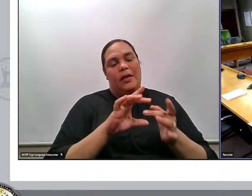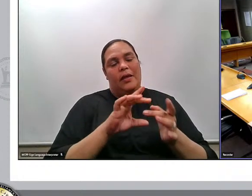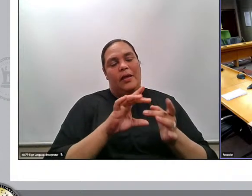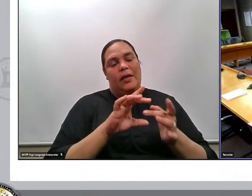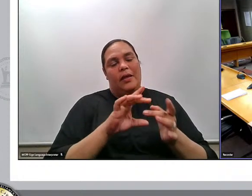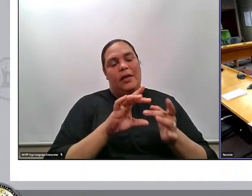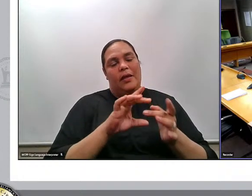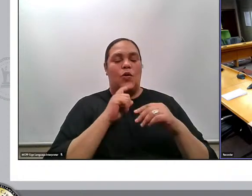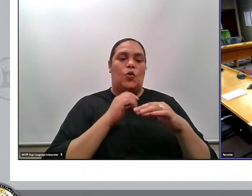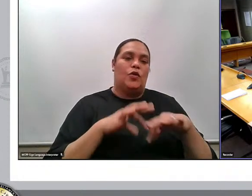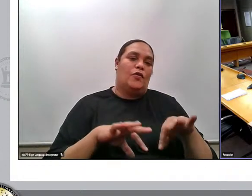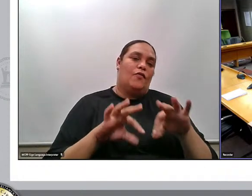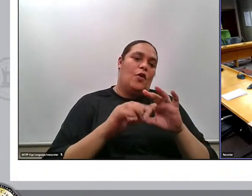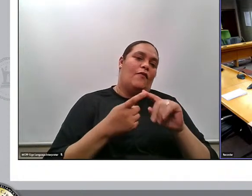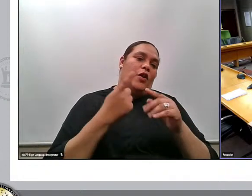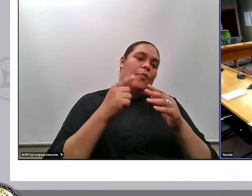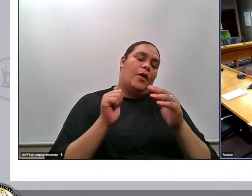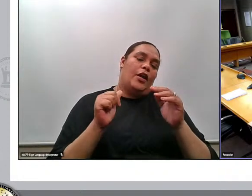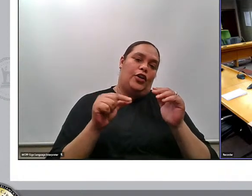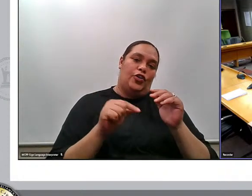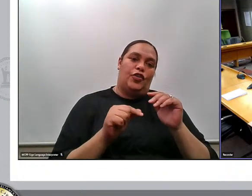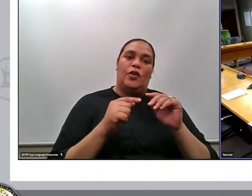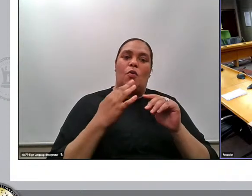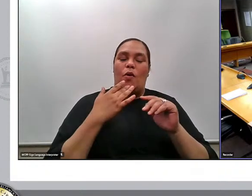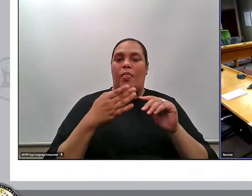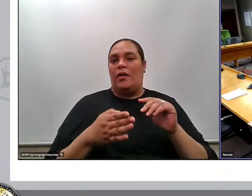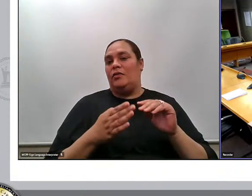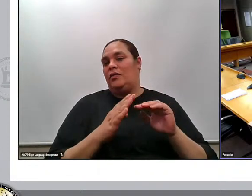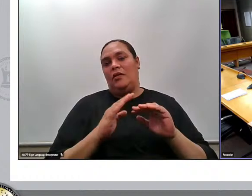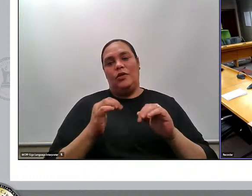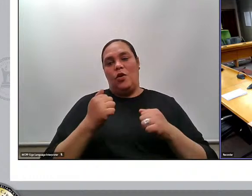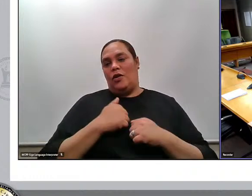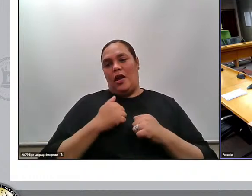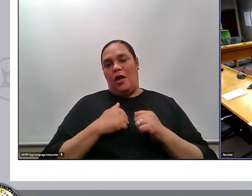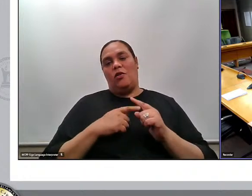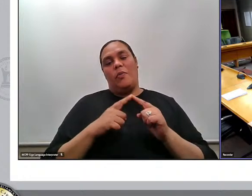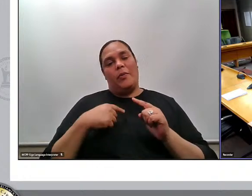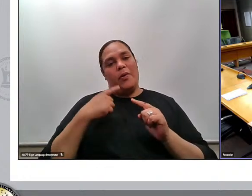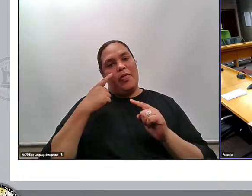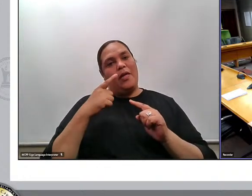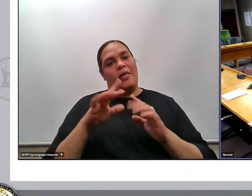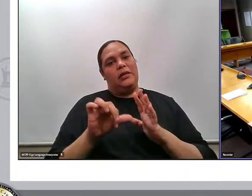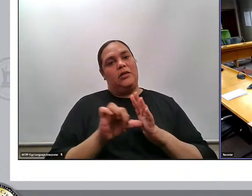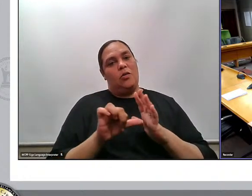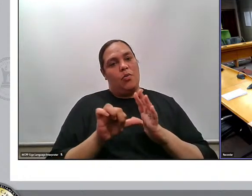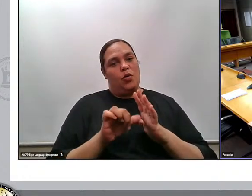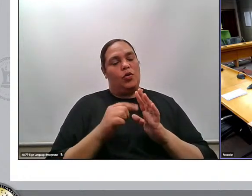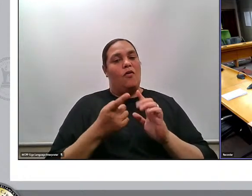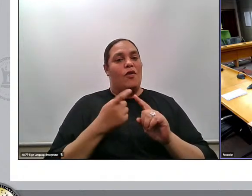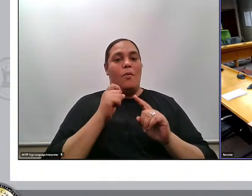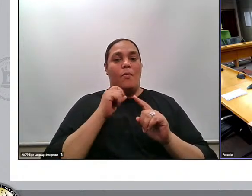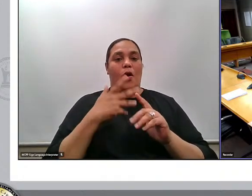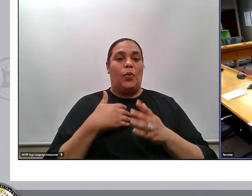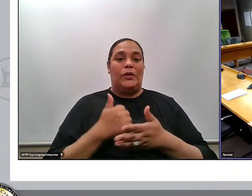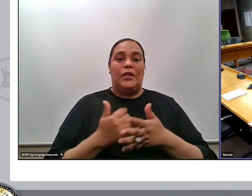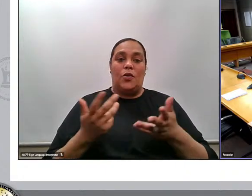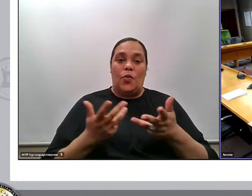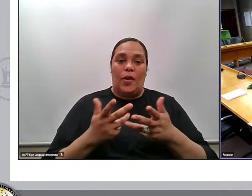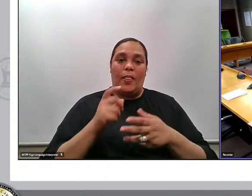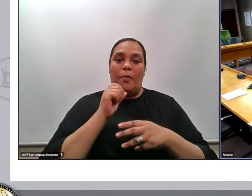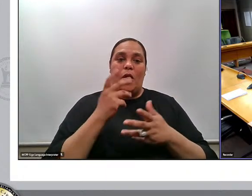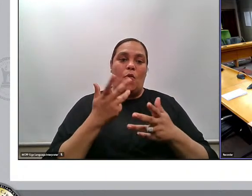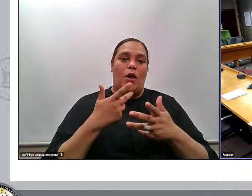useful from the Auditor General, whilst it is not ours. But I think it becomes important from where we're sitting, because that's where